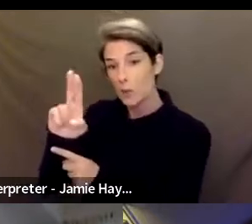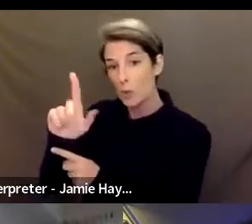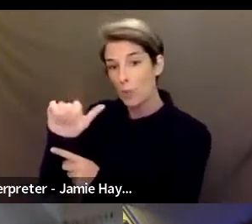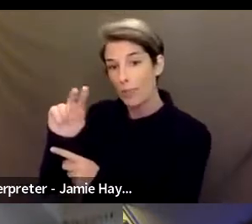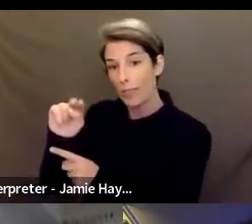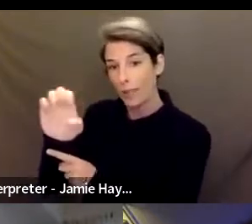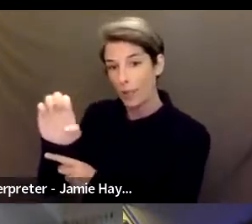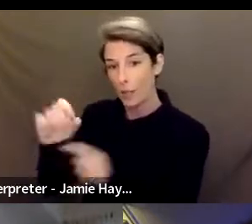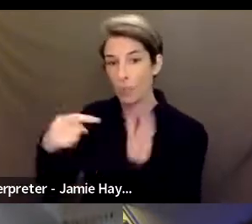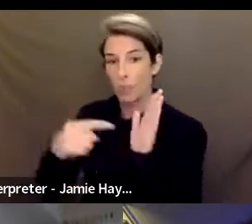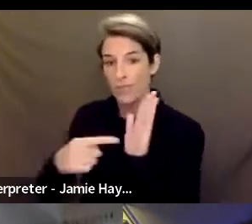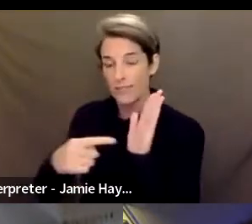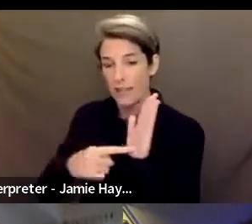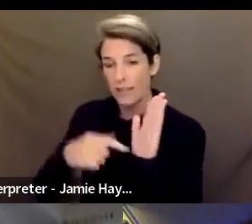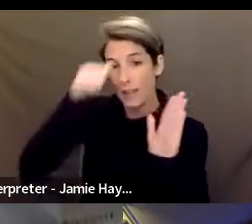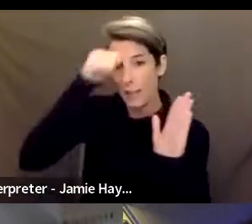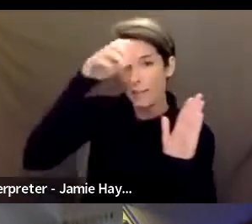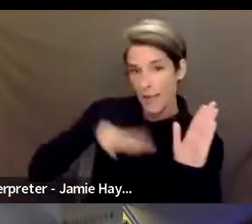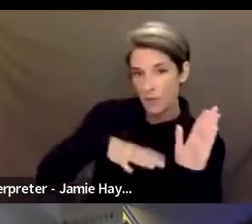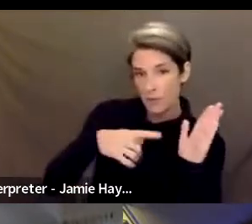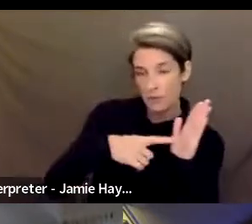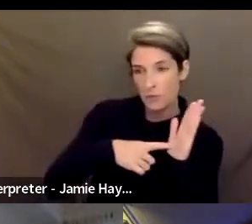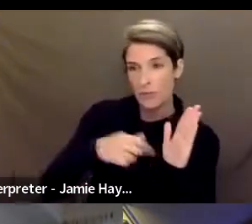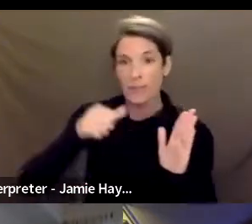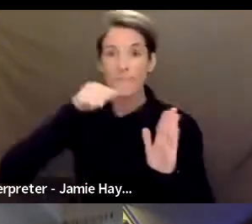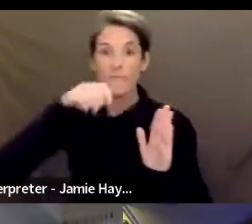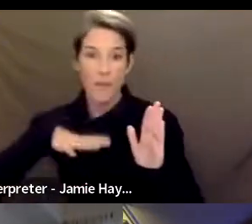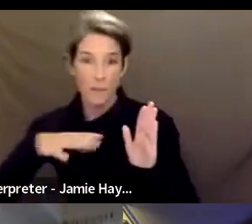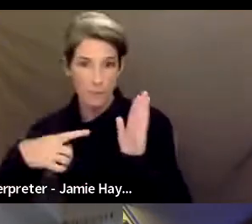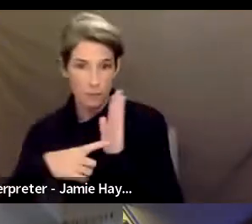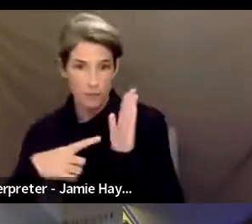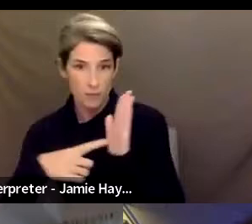is required, so there's not discrimination there.